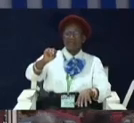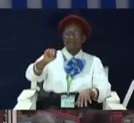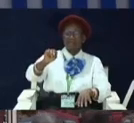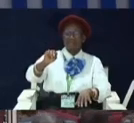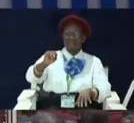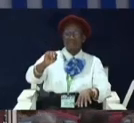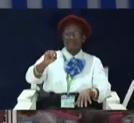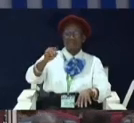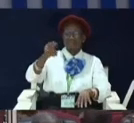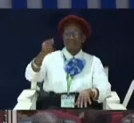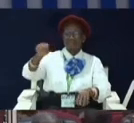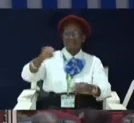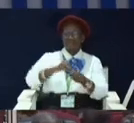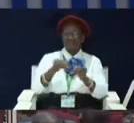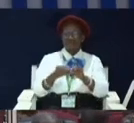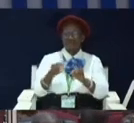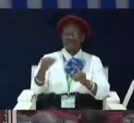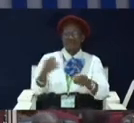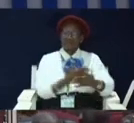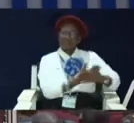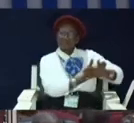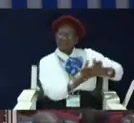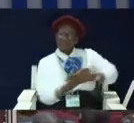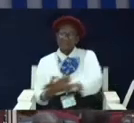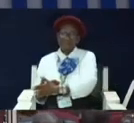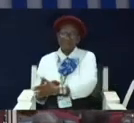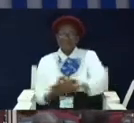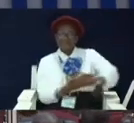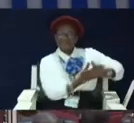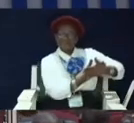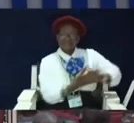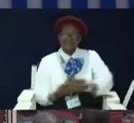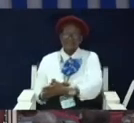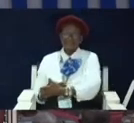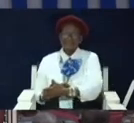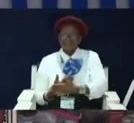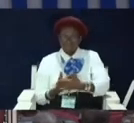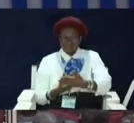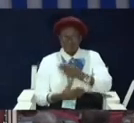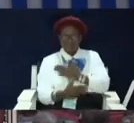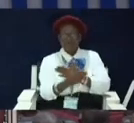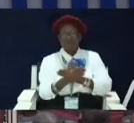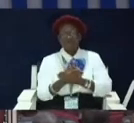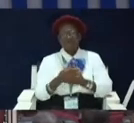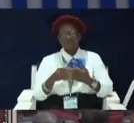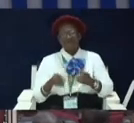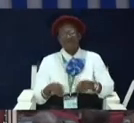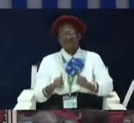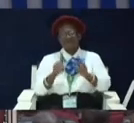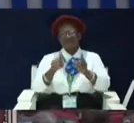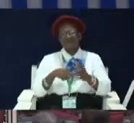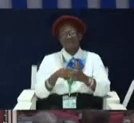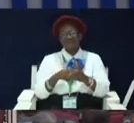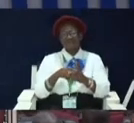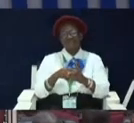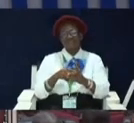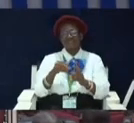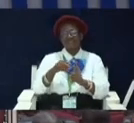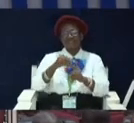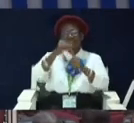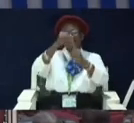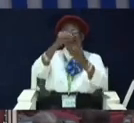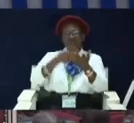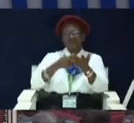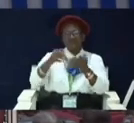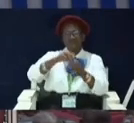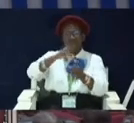the number of babies that have been delivered during this special Holy Ghost service, iya won mo ti ati bi ni